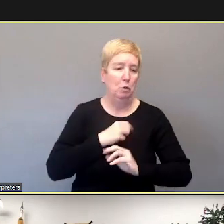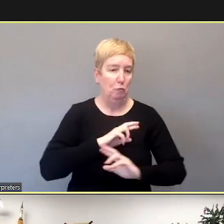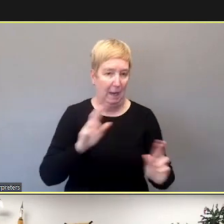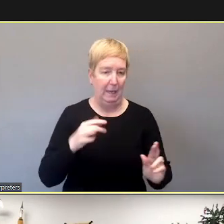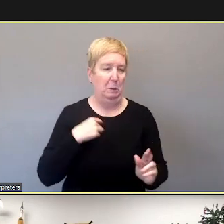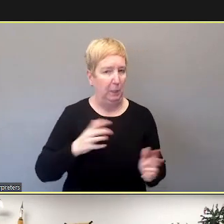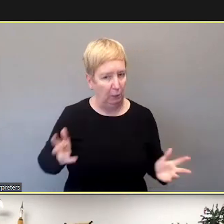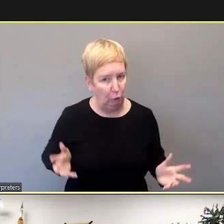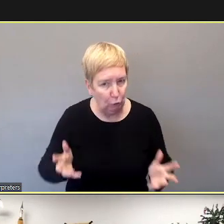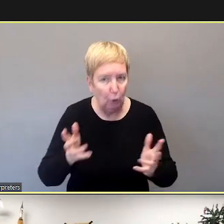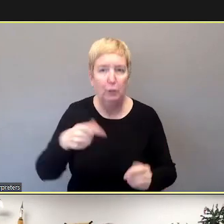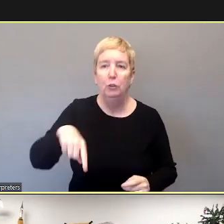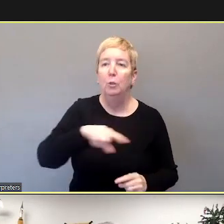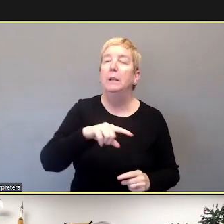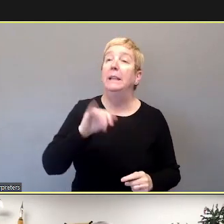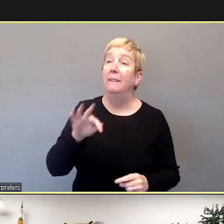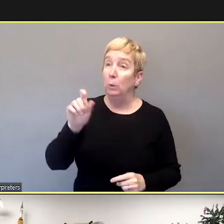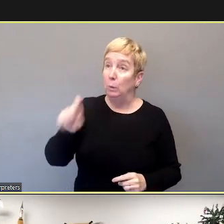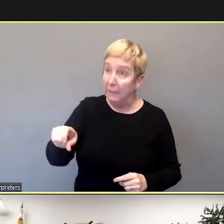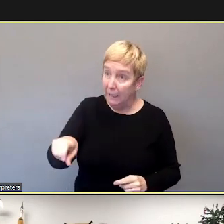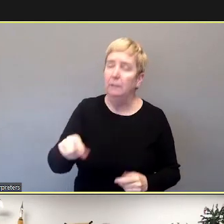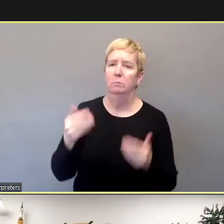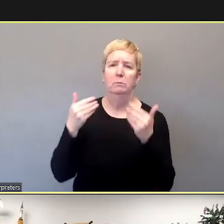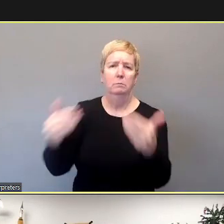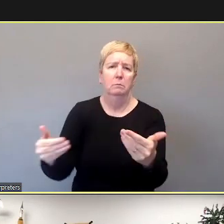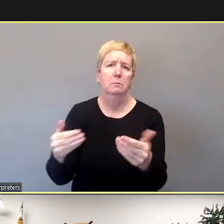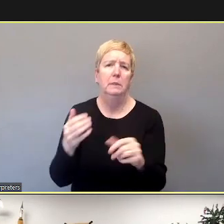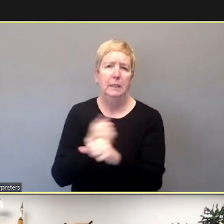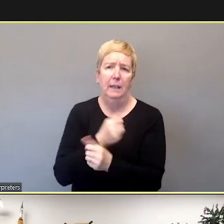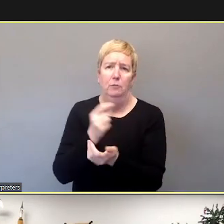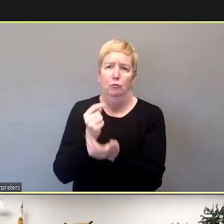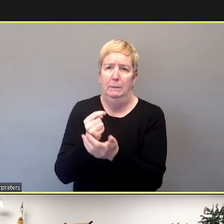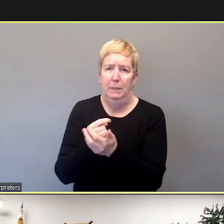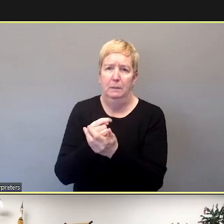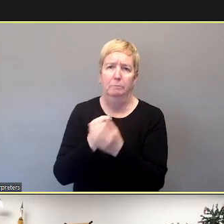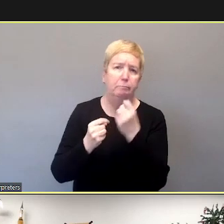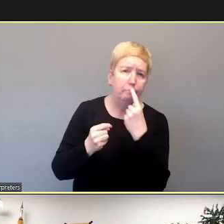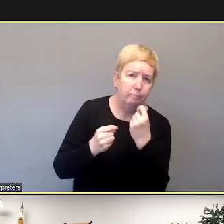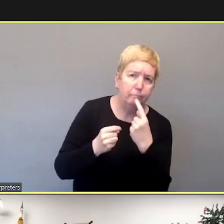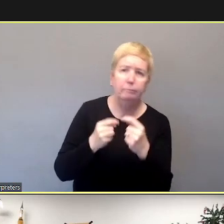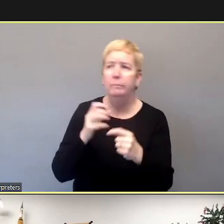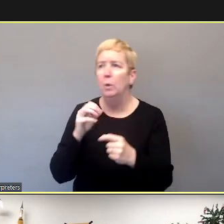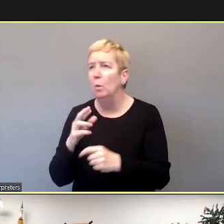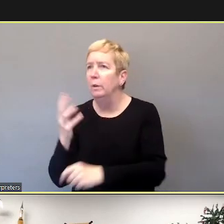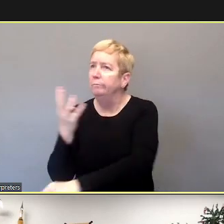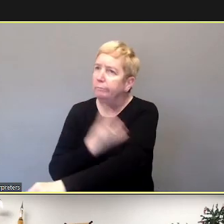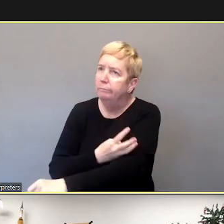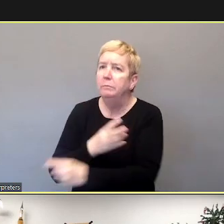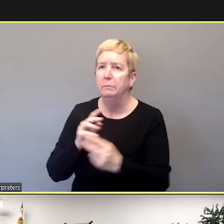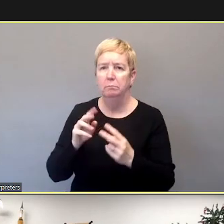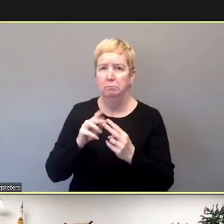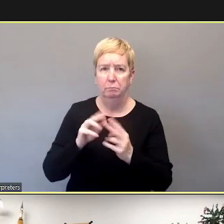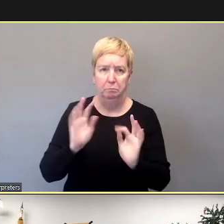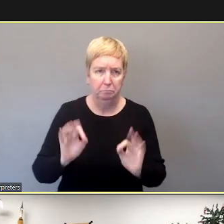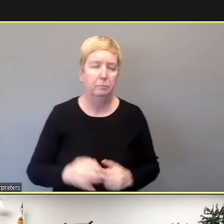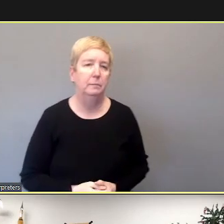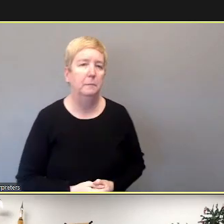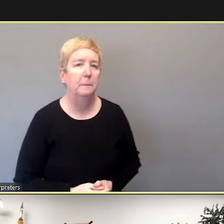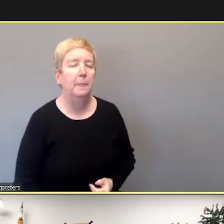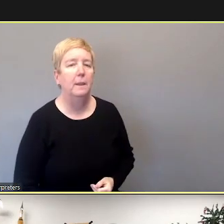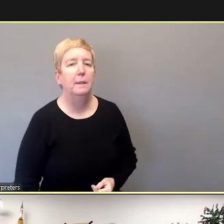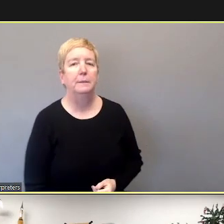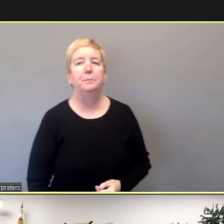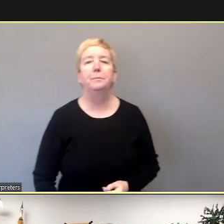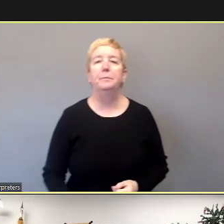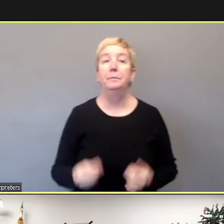all of you to seek out treatment if you do get sick with COVID and have a risk factor. Next slide. And then